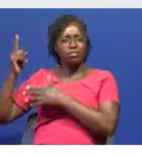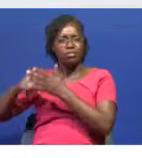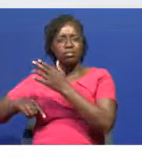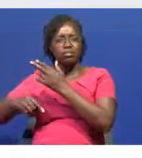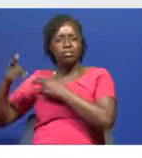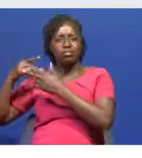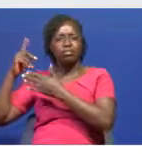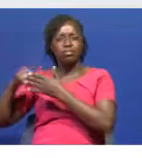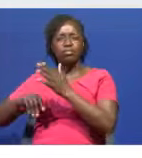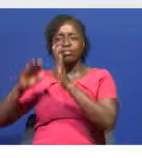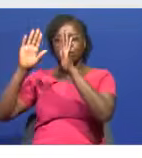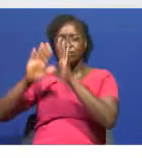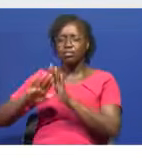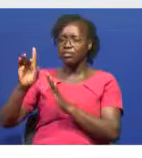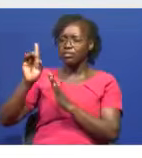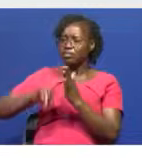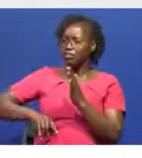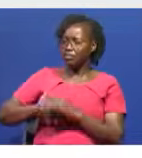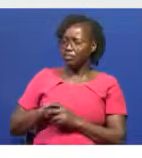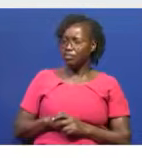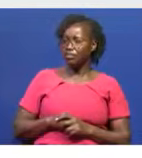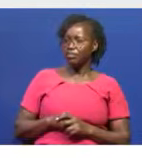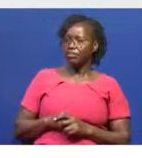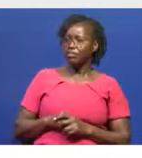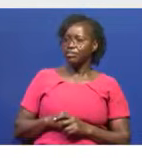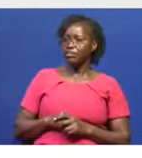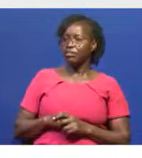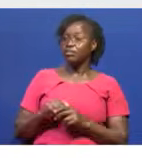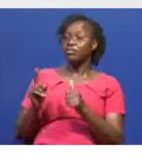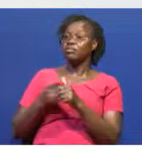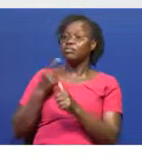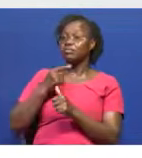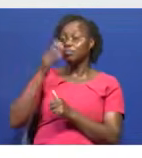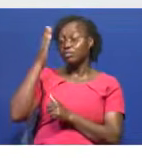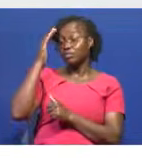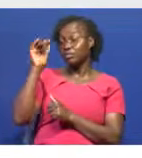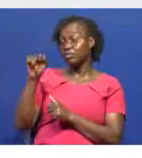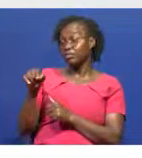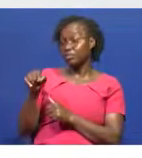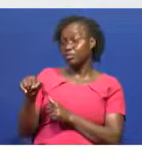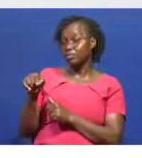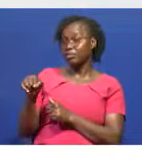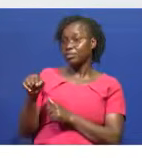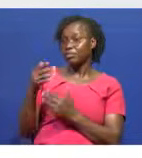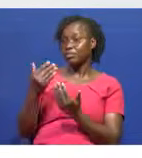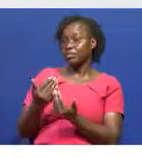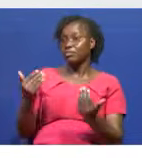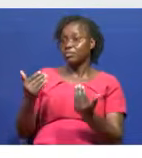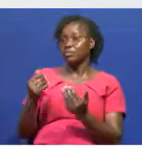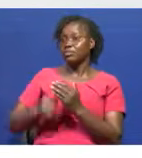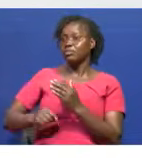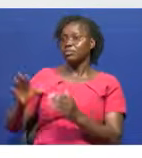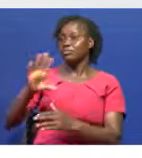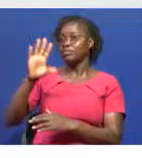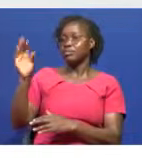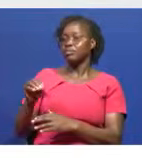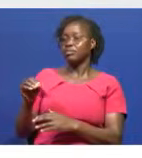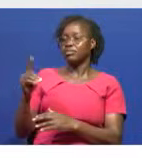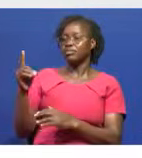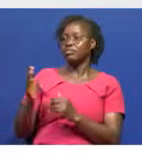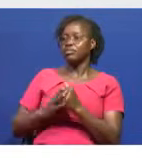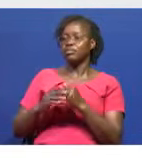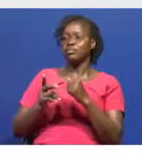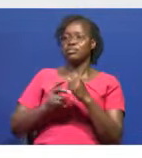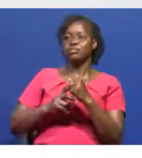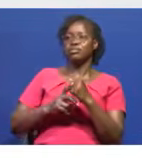of DAC, Day of African Child? First, we know that this day, the children in South Africa is